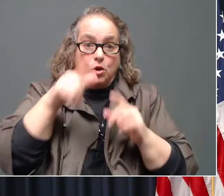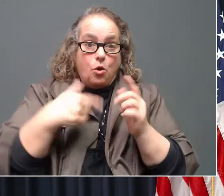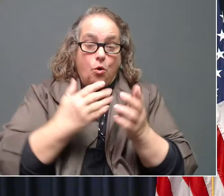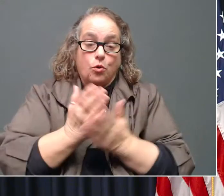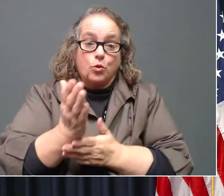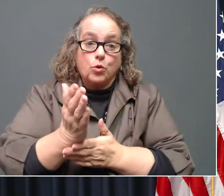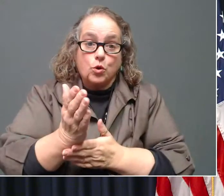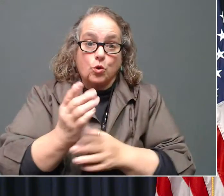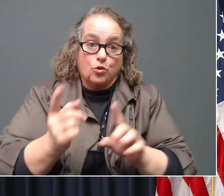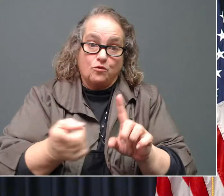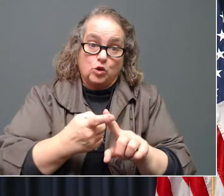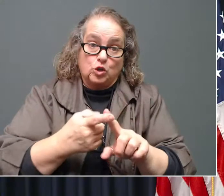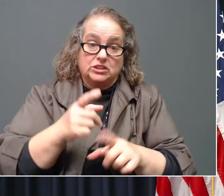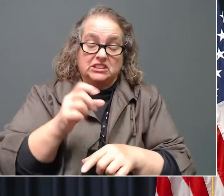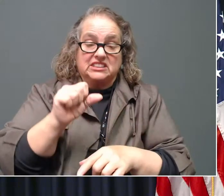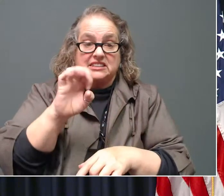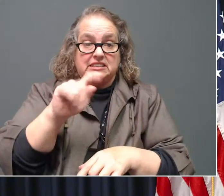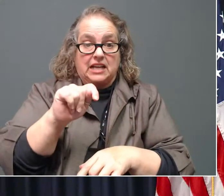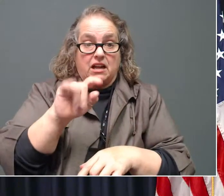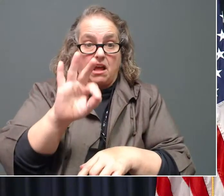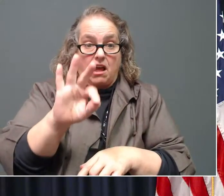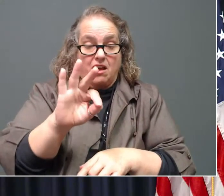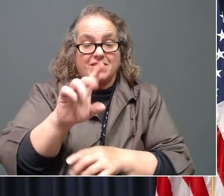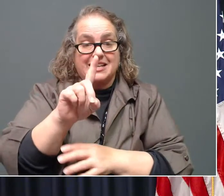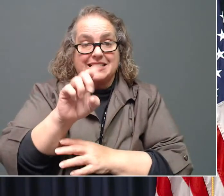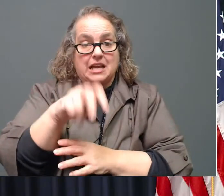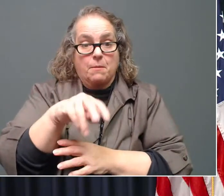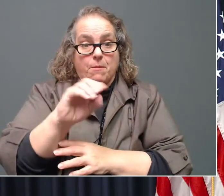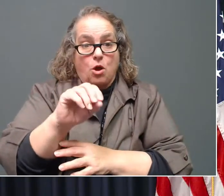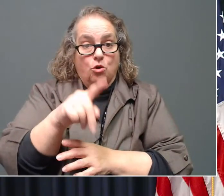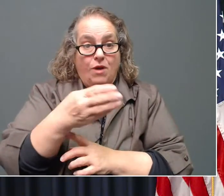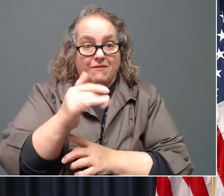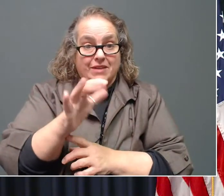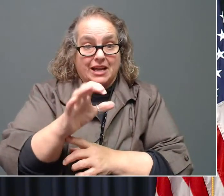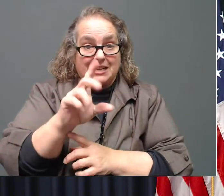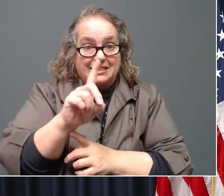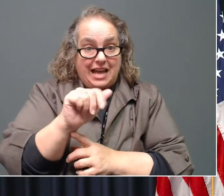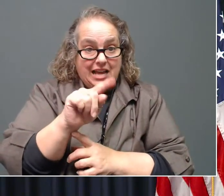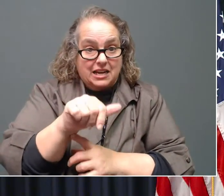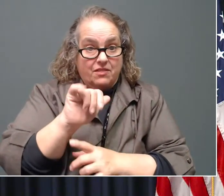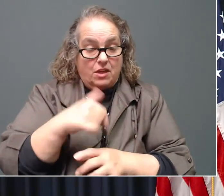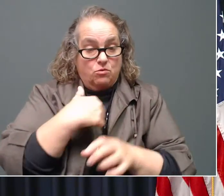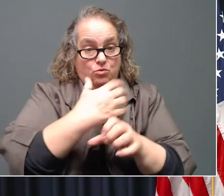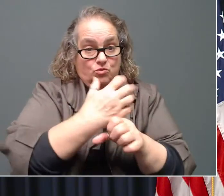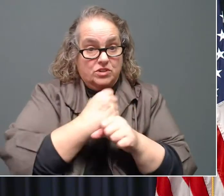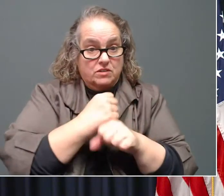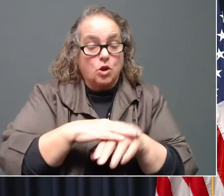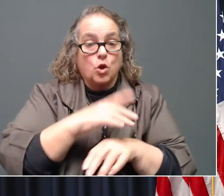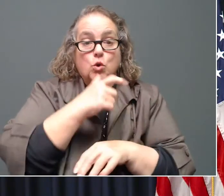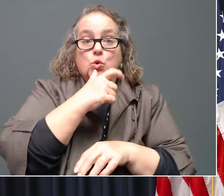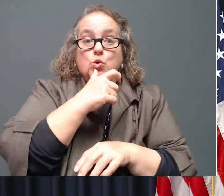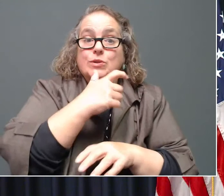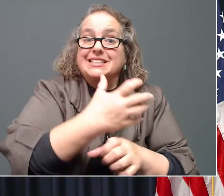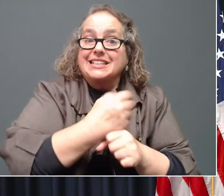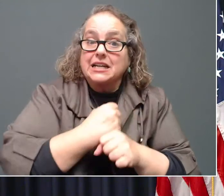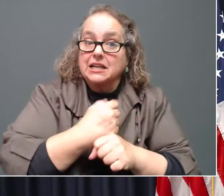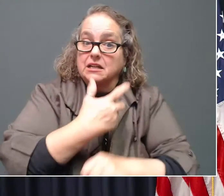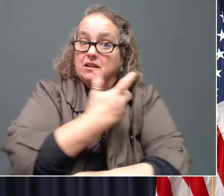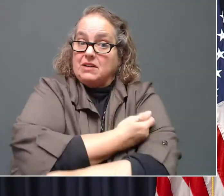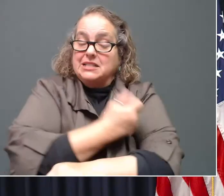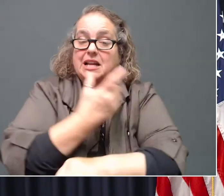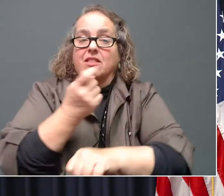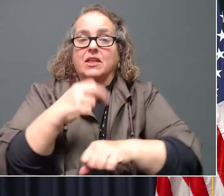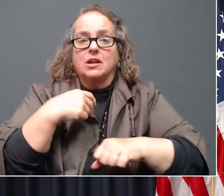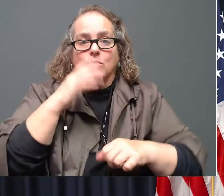first set of demographic data that we have received on who's getting the vaccine. And we're going to talk